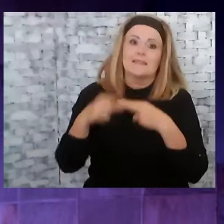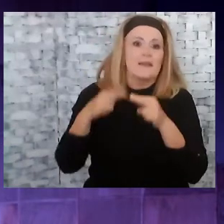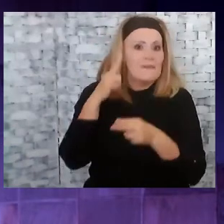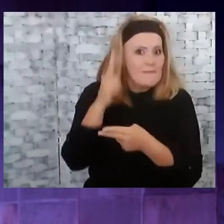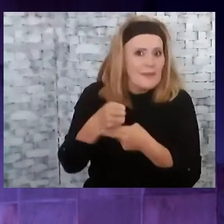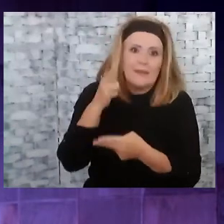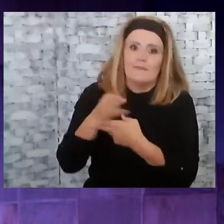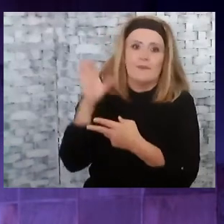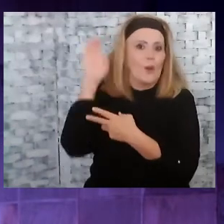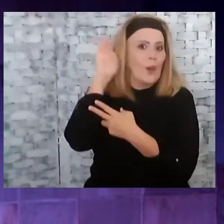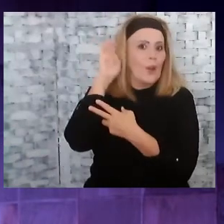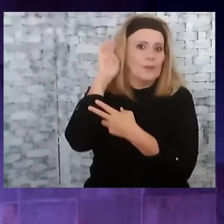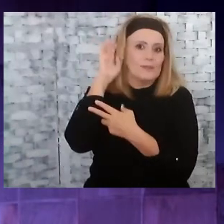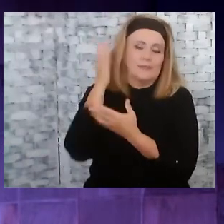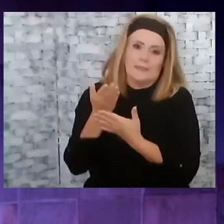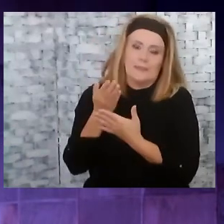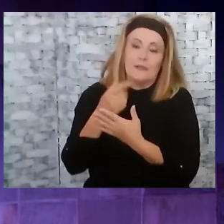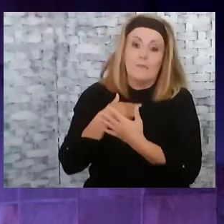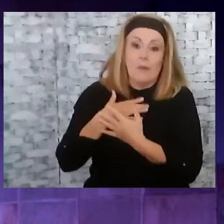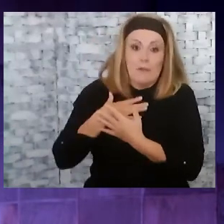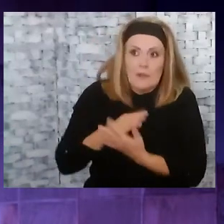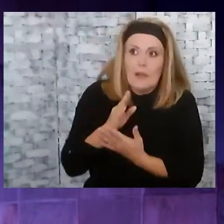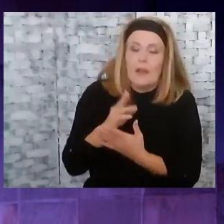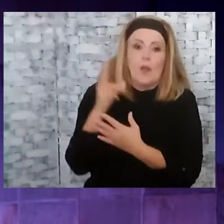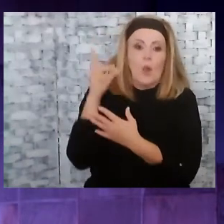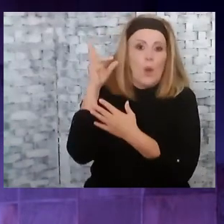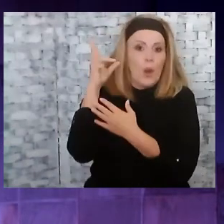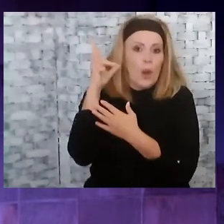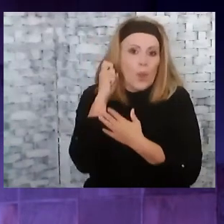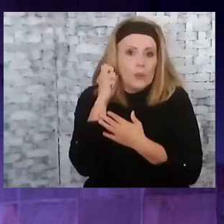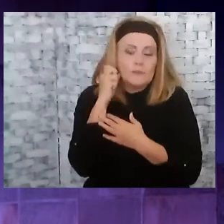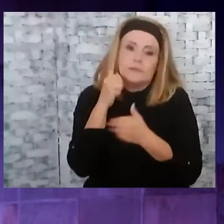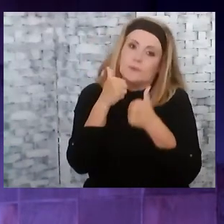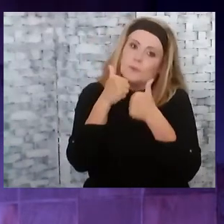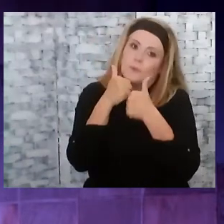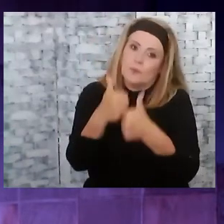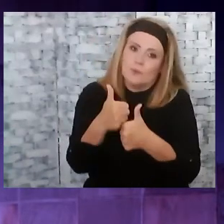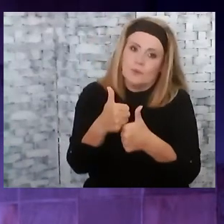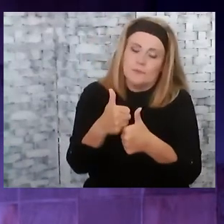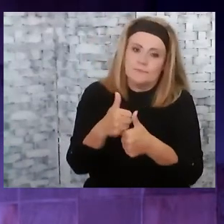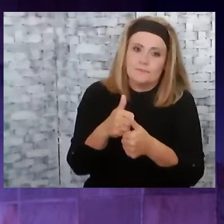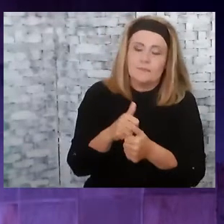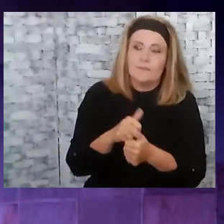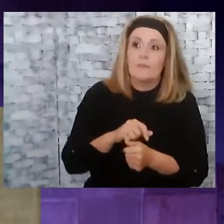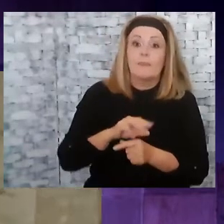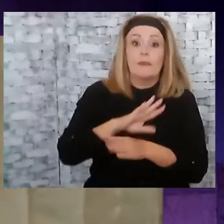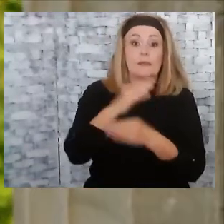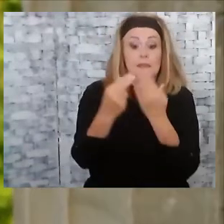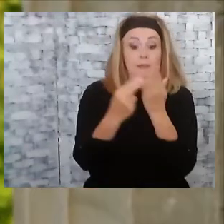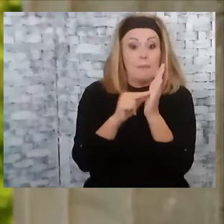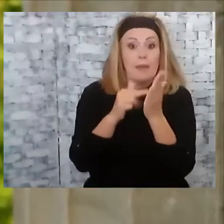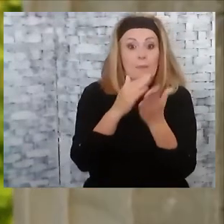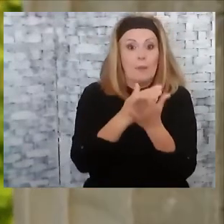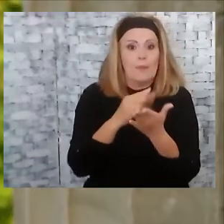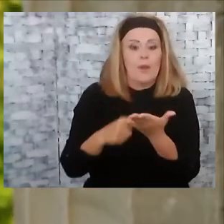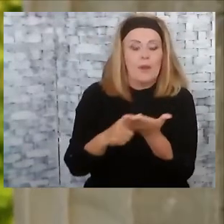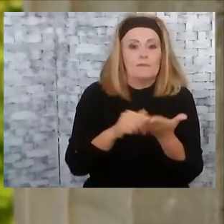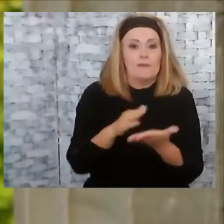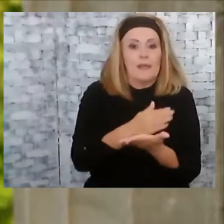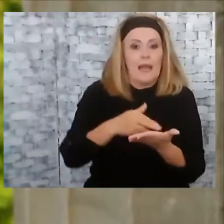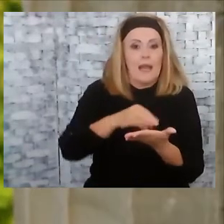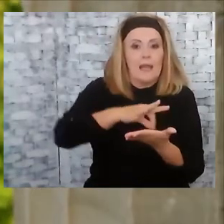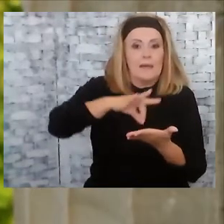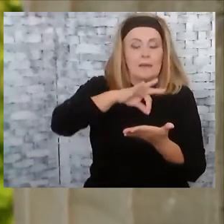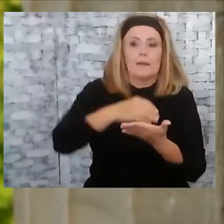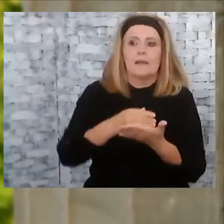die dag gaan na, maar ek wil hê jy moet dit hoor, hoe die hele Bybel praat oor die werk van die Heilige Gees. The point of Christianity